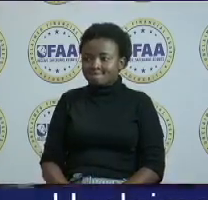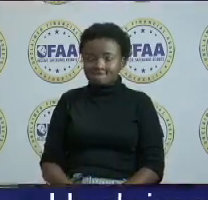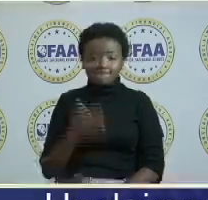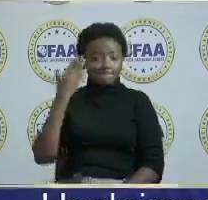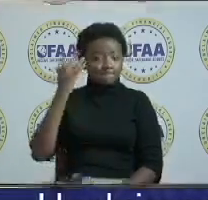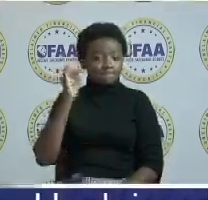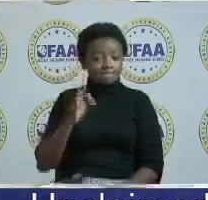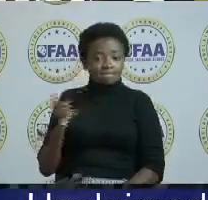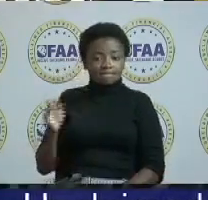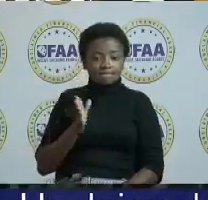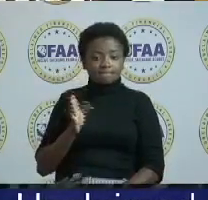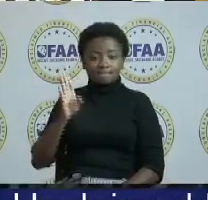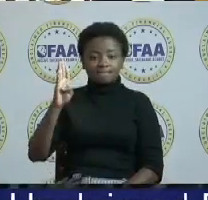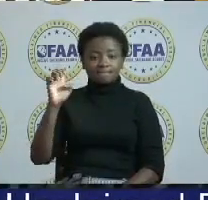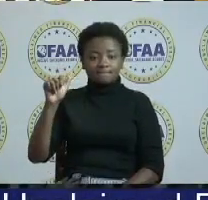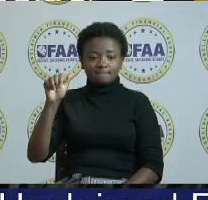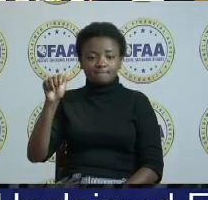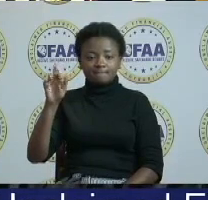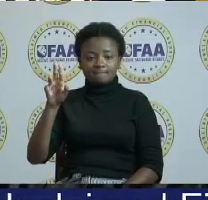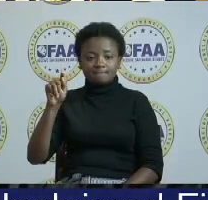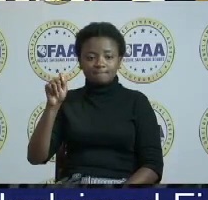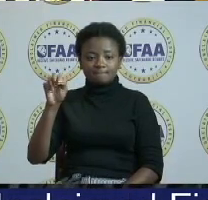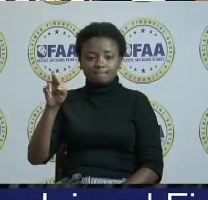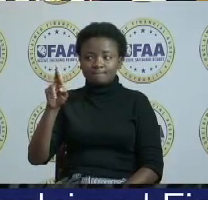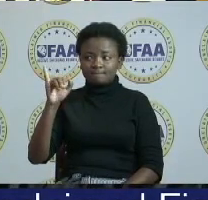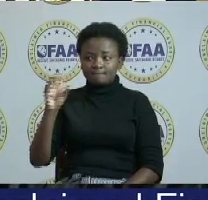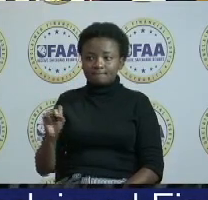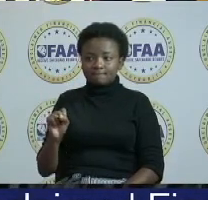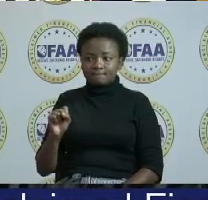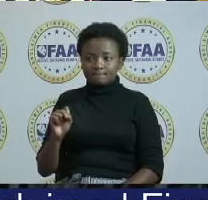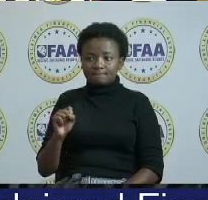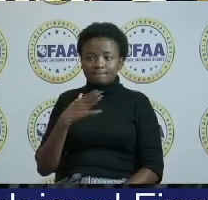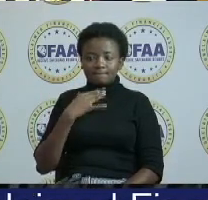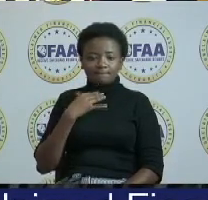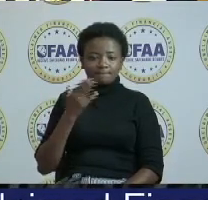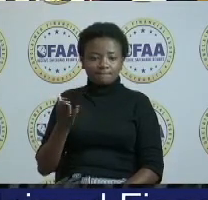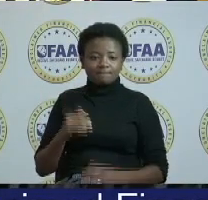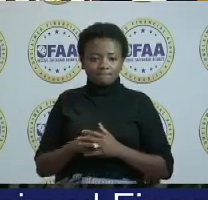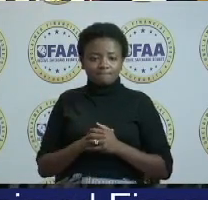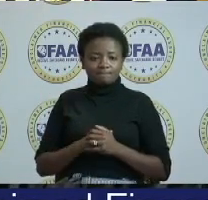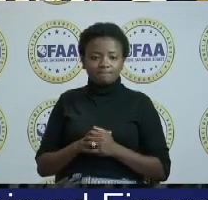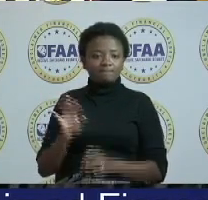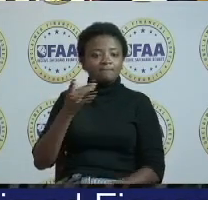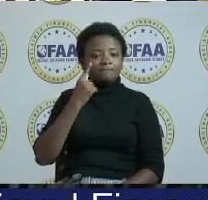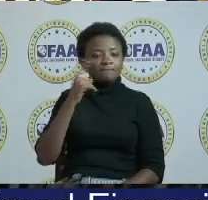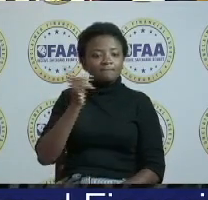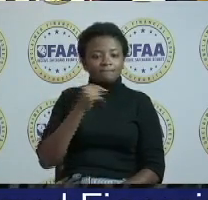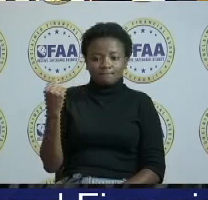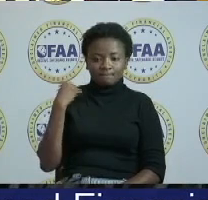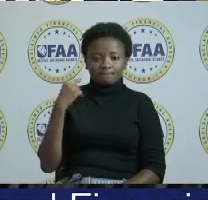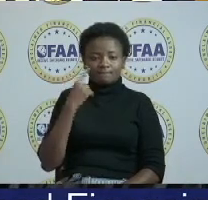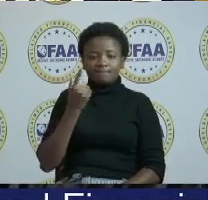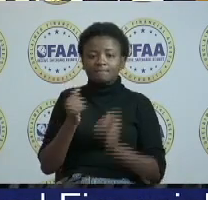I'd like to contribute to that, considering you actually sit in the hot seat. You see the numbers, you see what's happening, you're seeing all